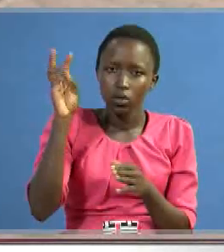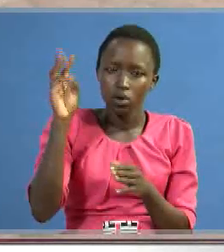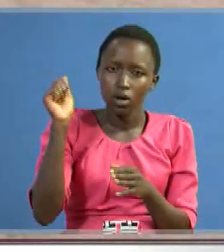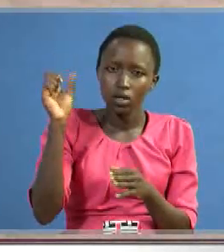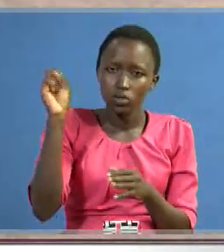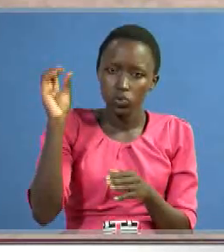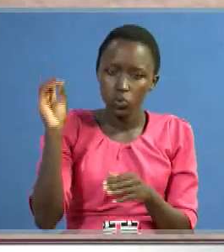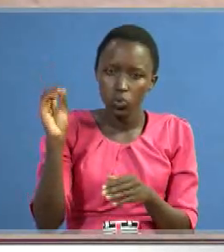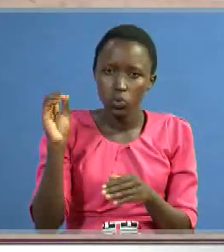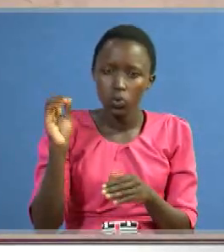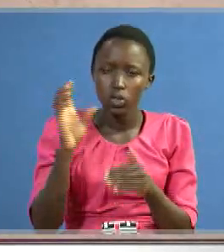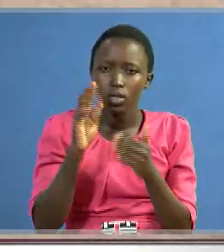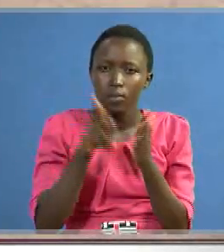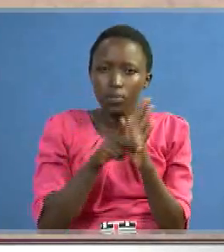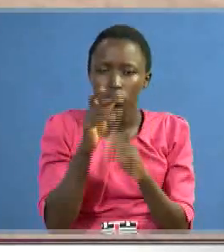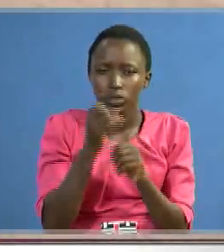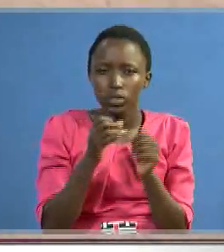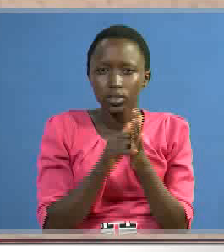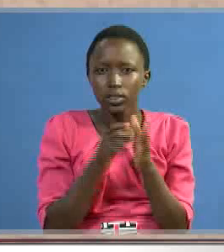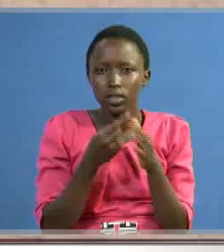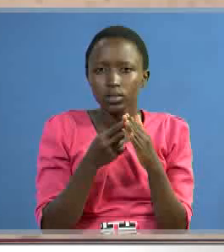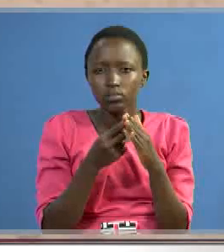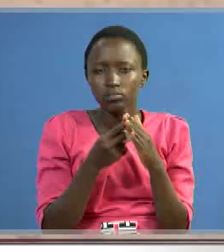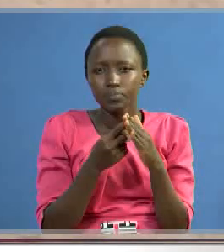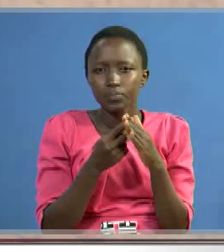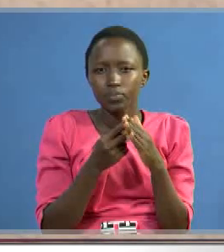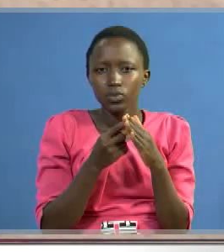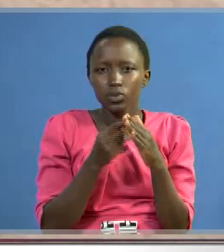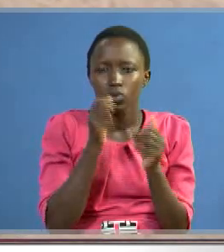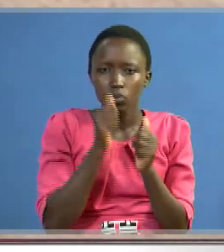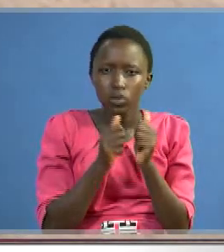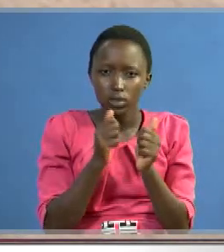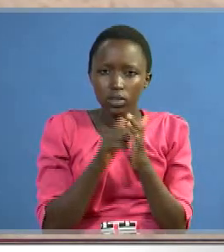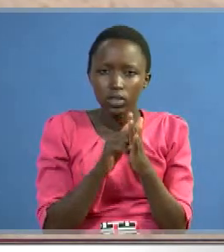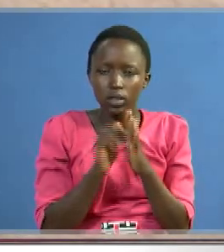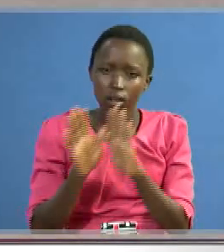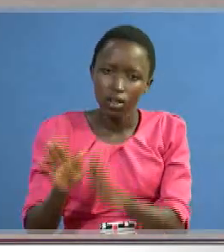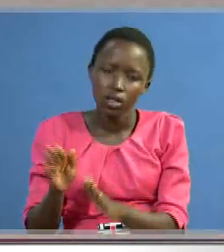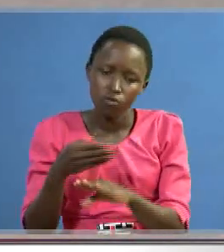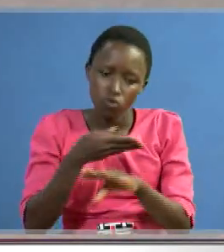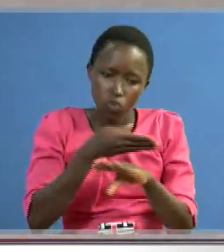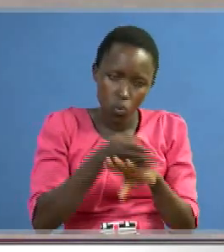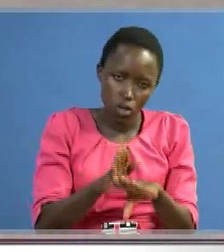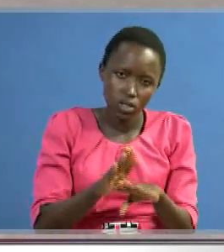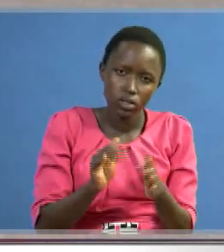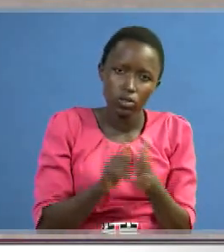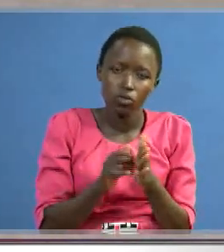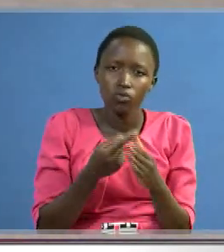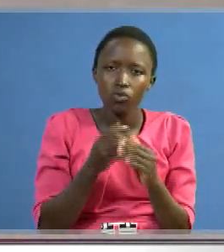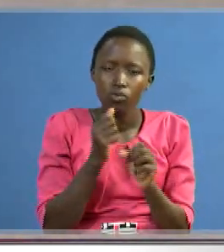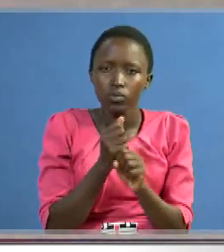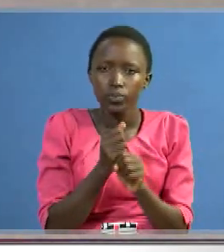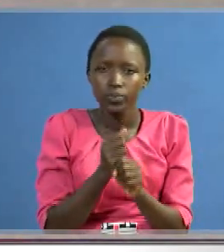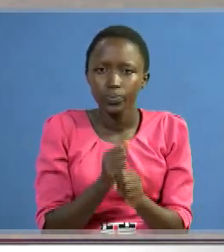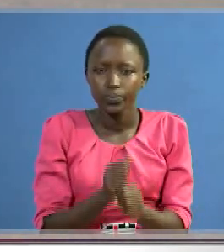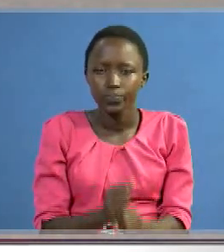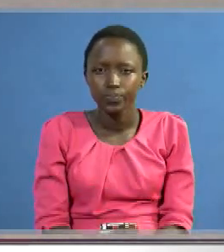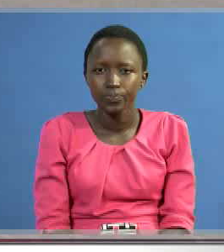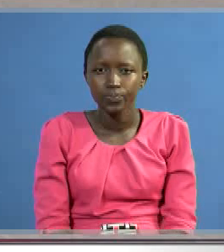factory a project that utilizes eyes and skins which are mostly left waste for production of leather